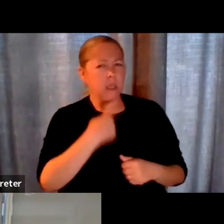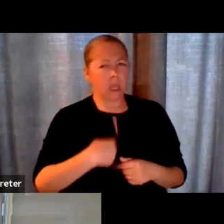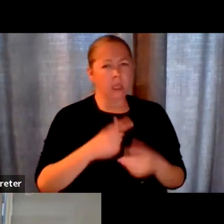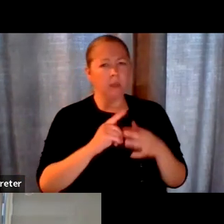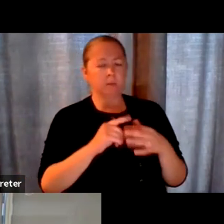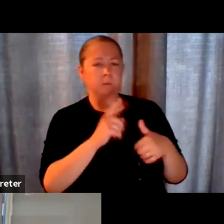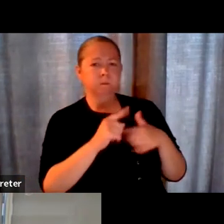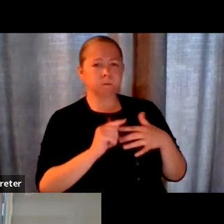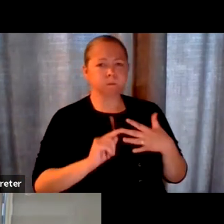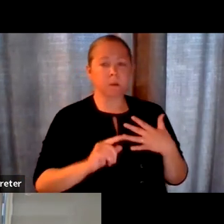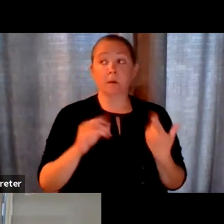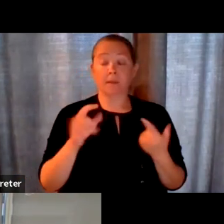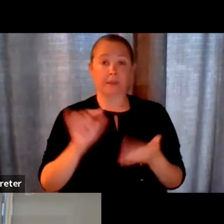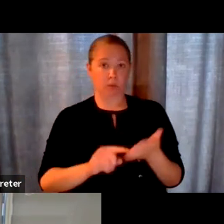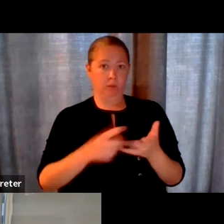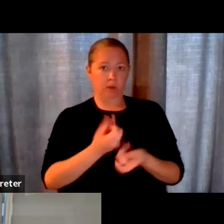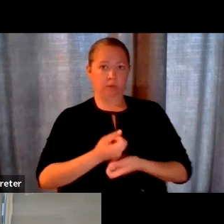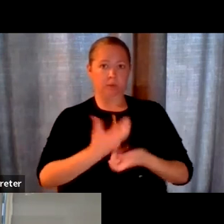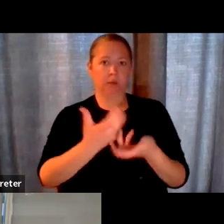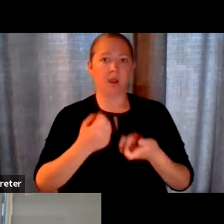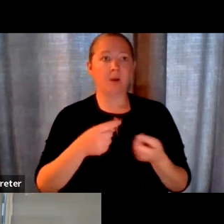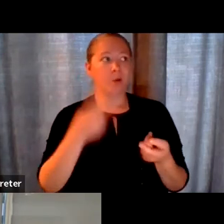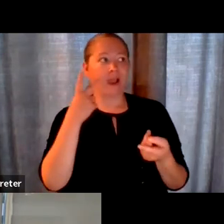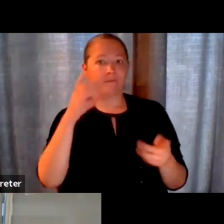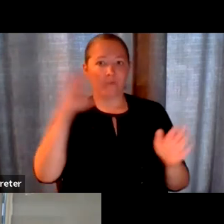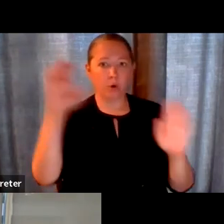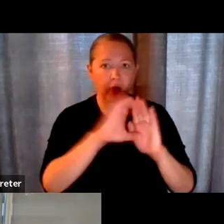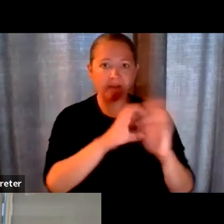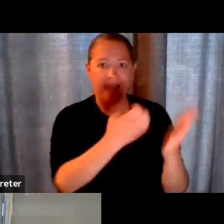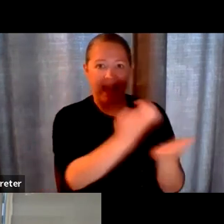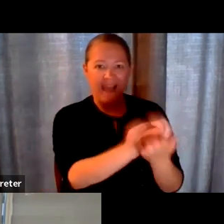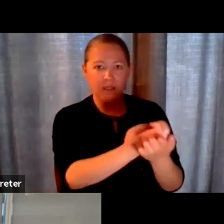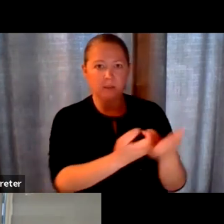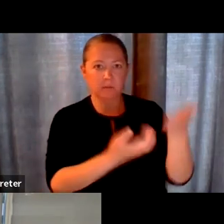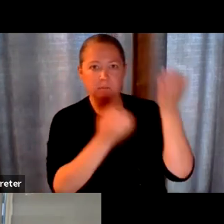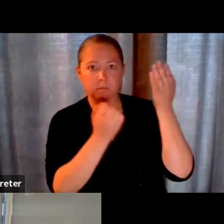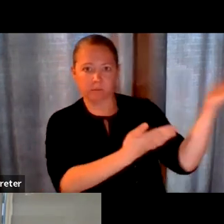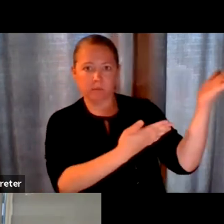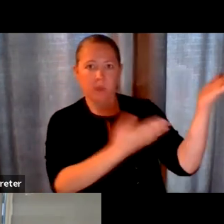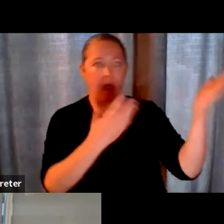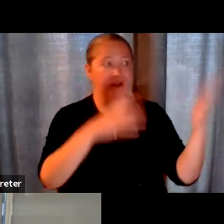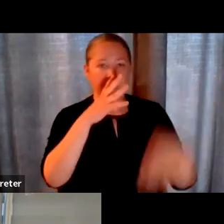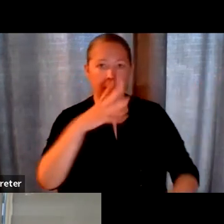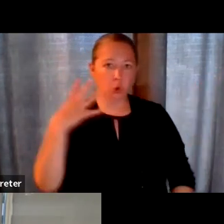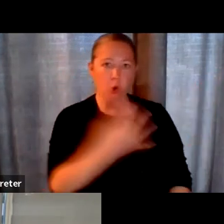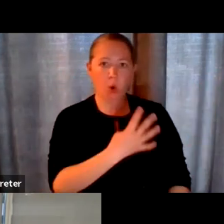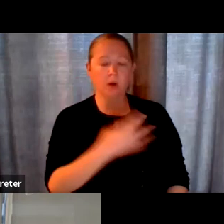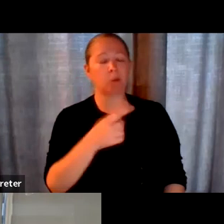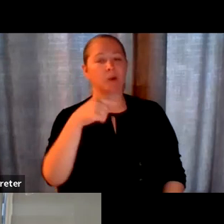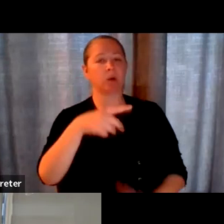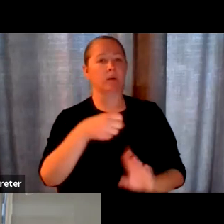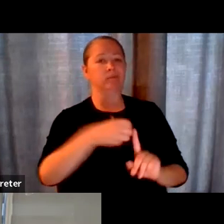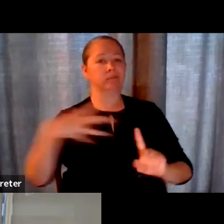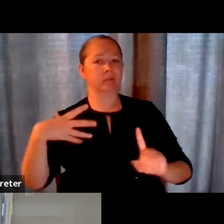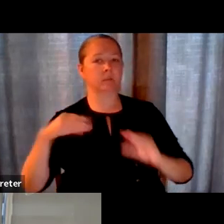folks, like these arguments were made, photographic evidence, and it was ignored. We're going to dig into that a little bit more as we go in. So,